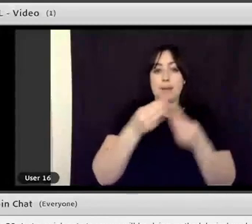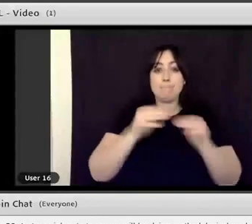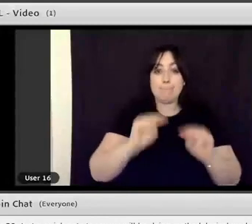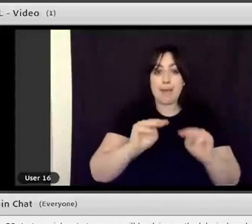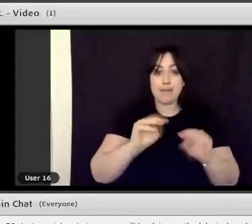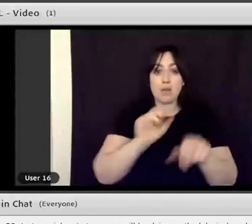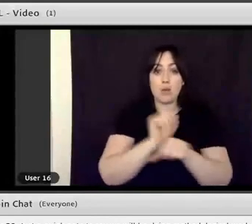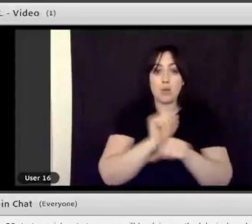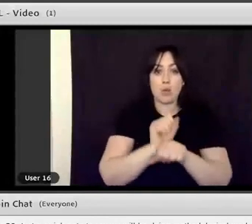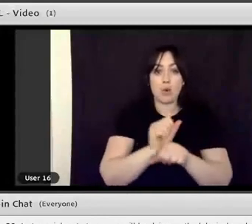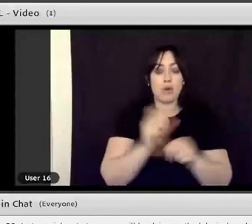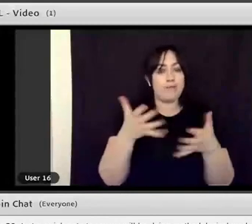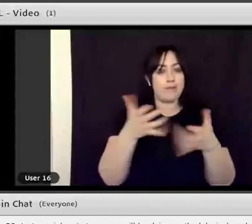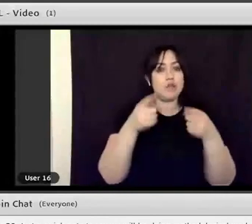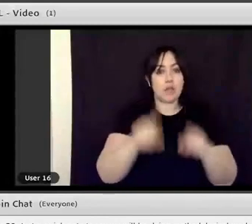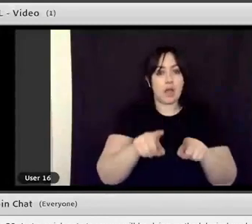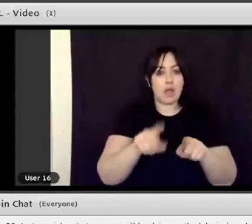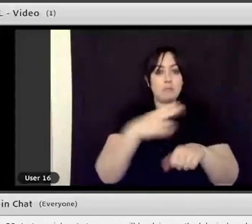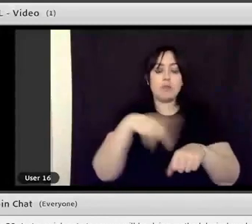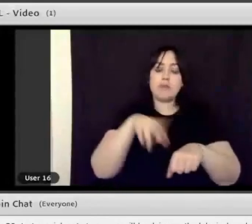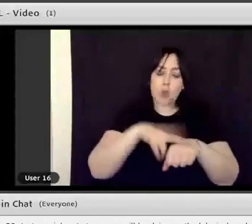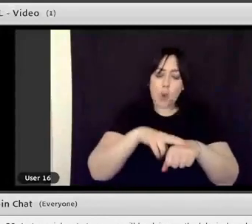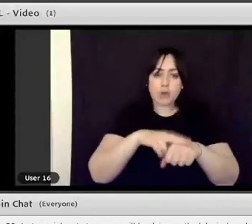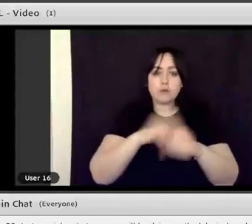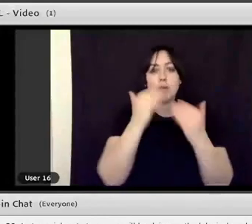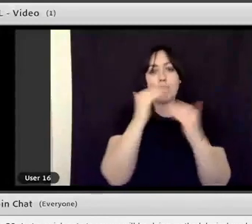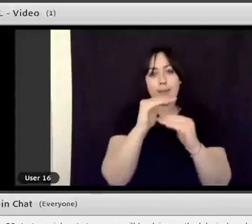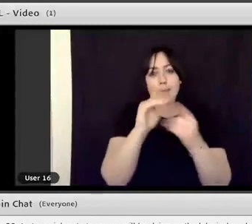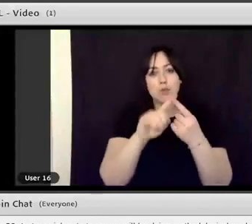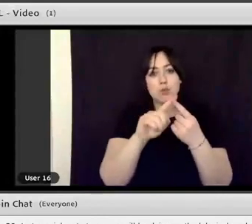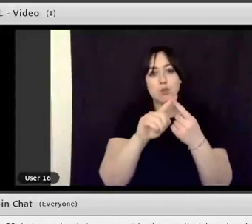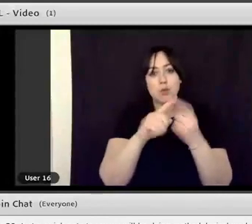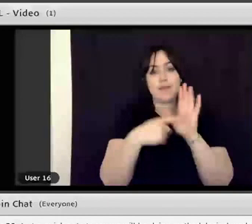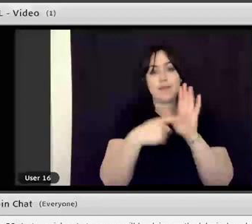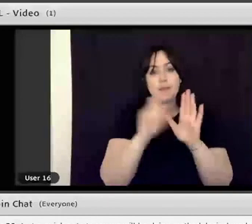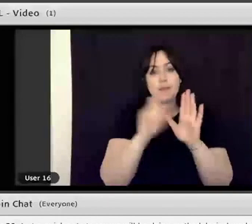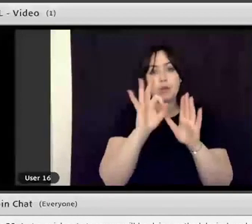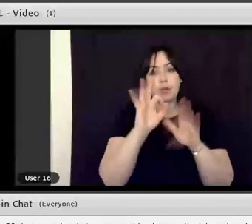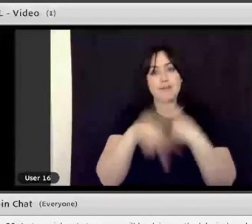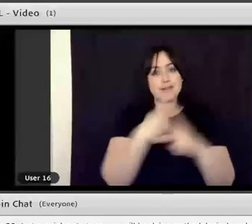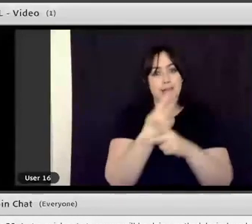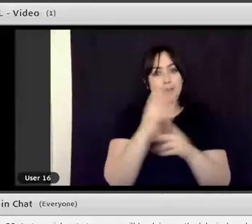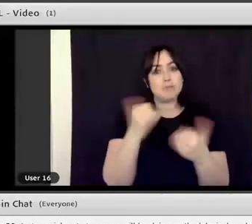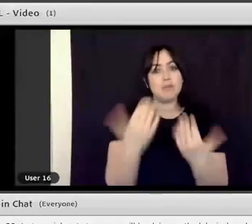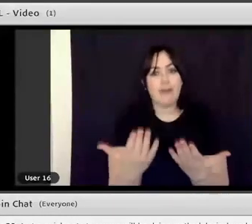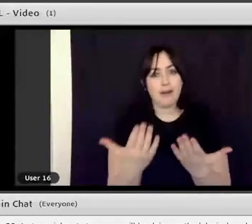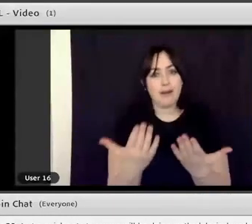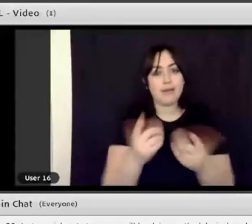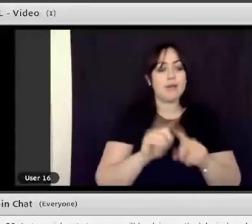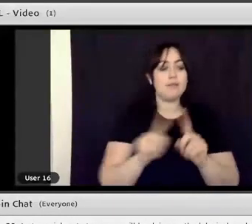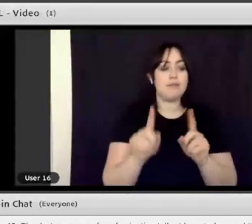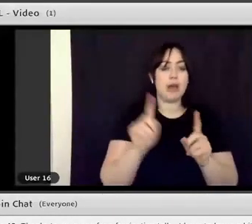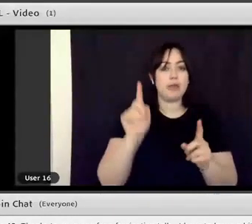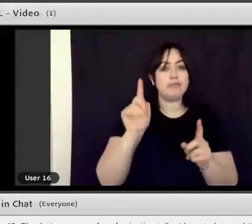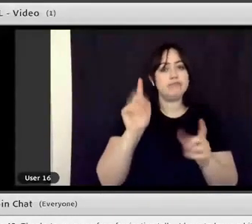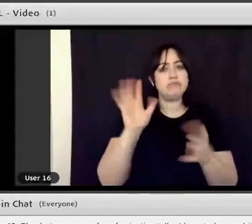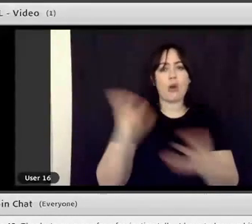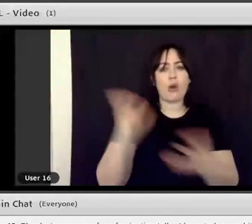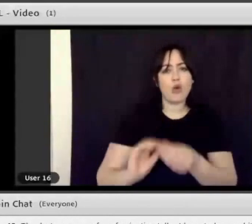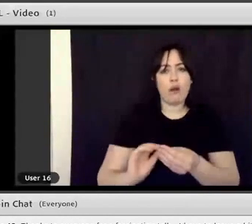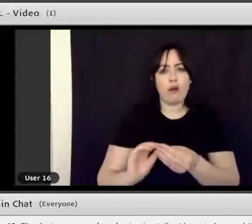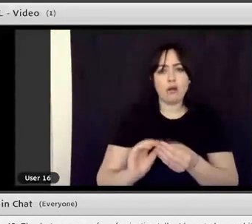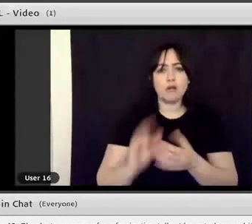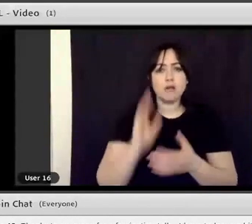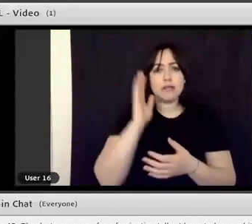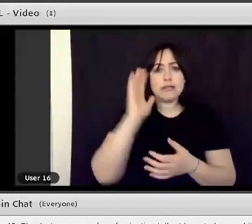to the example that I provided. But overall, it seems as if when the child function module